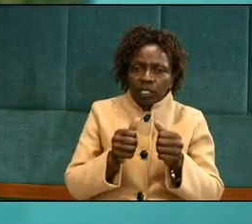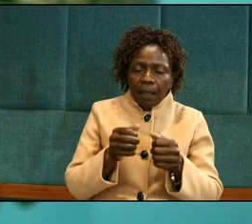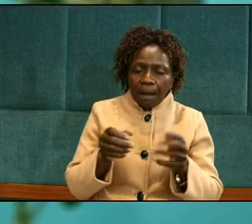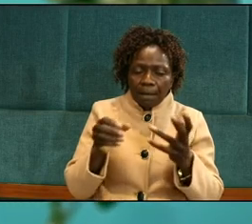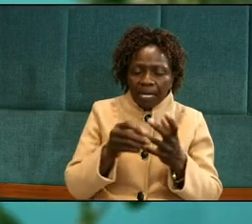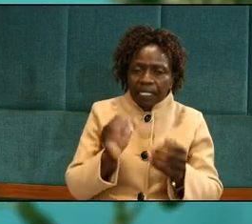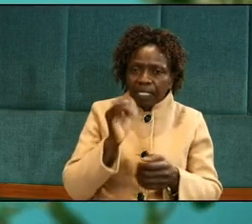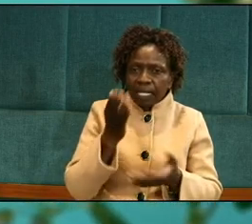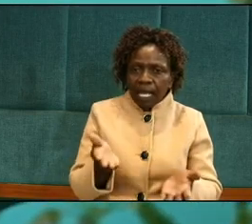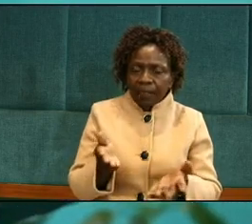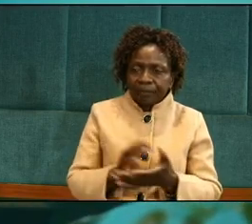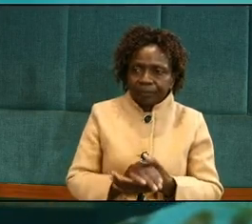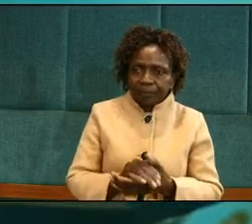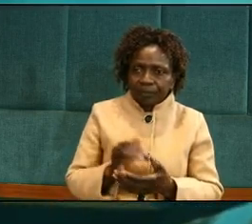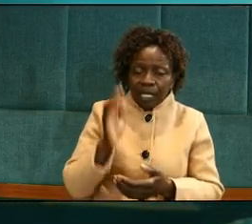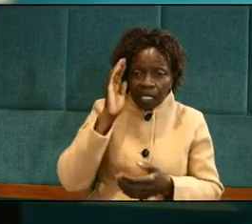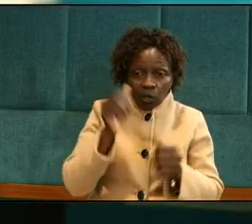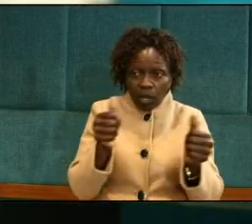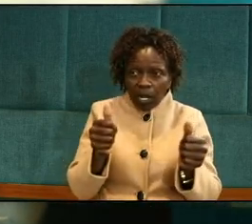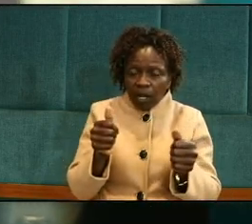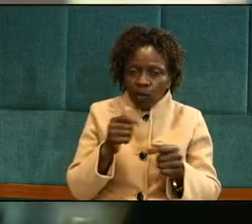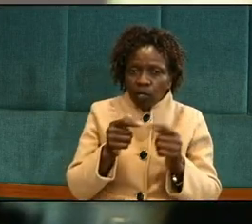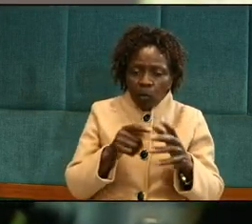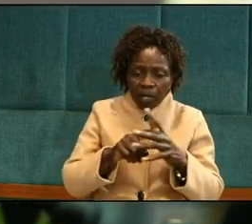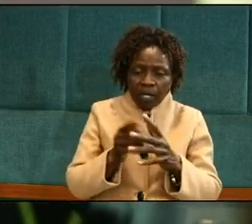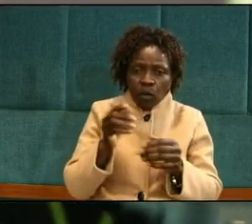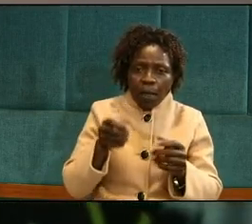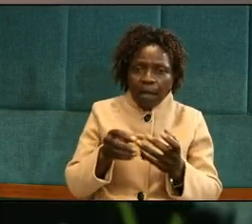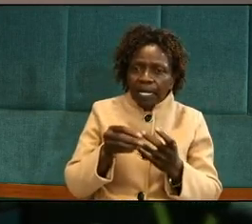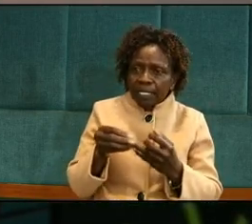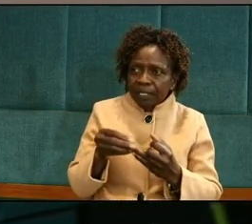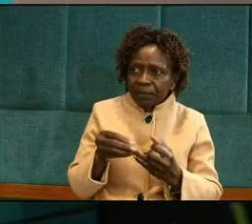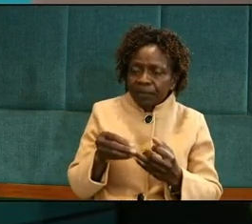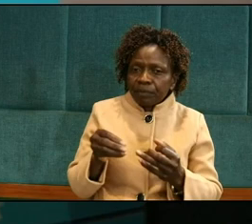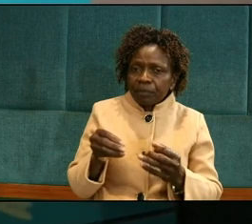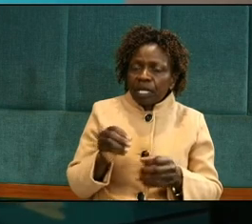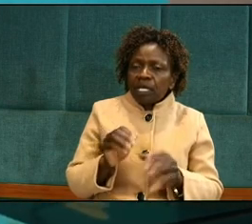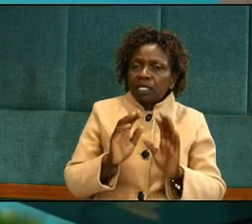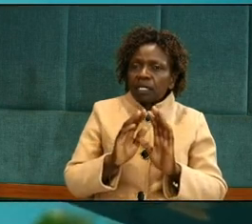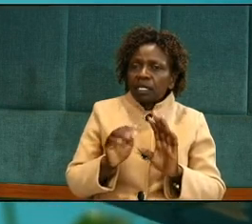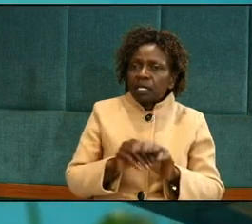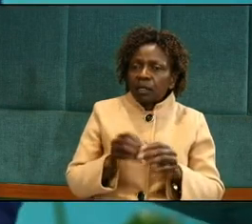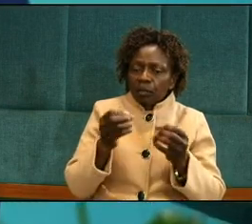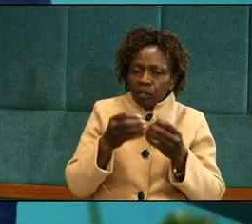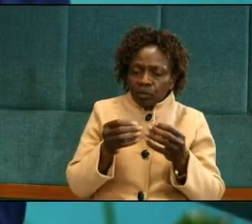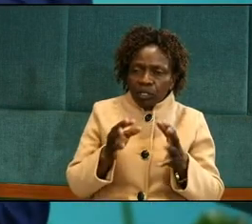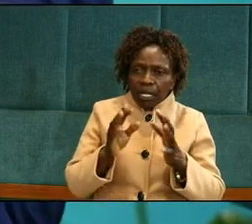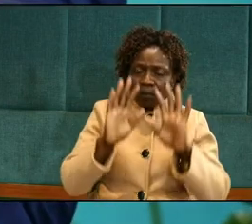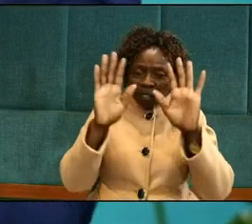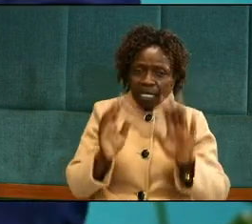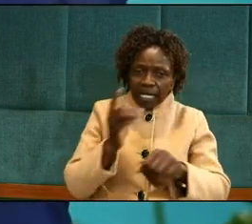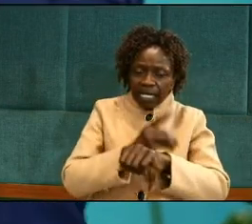built. Listen, when you begin your marriage, in those important days of courtship,